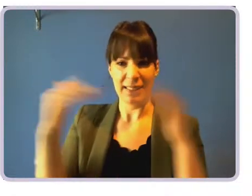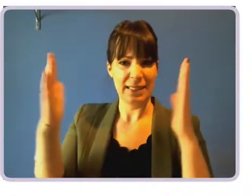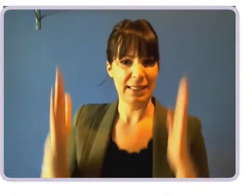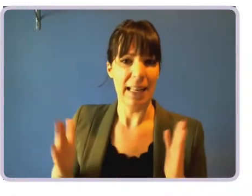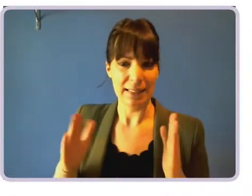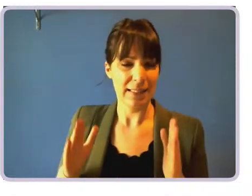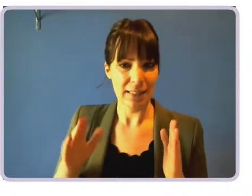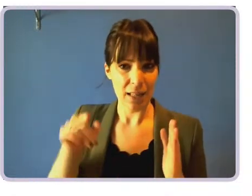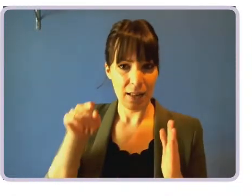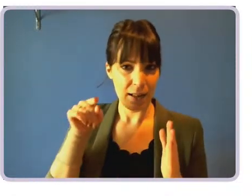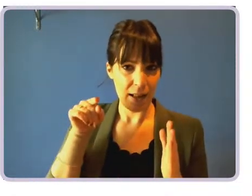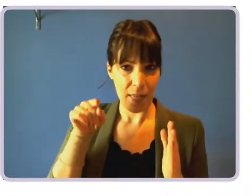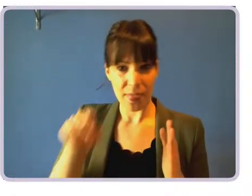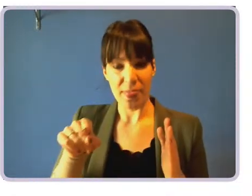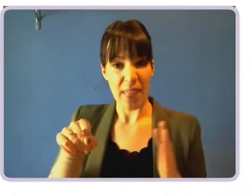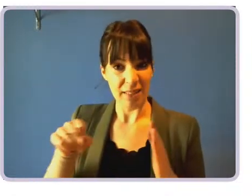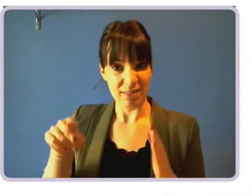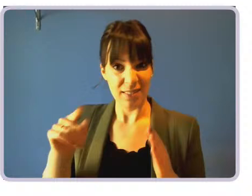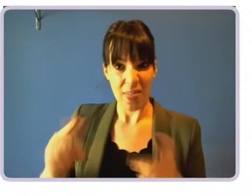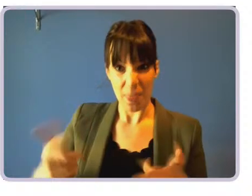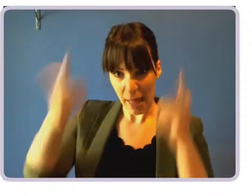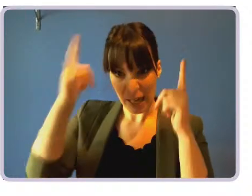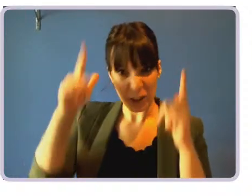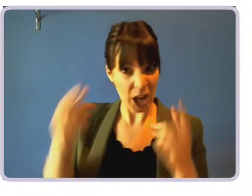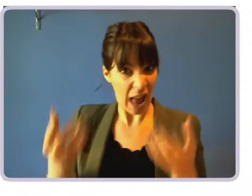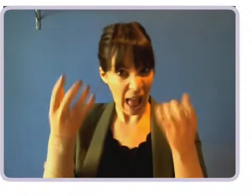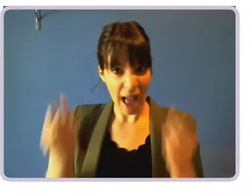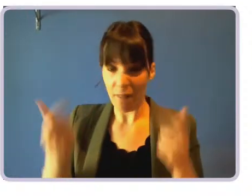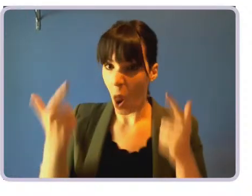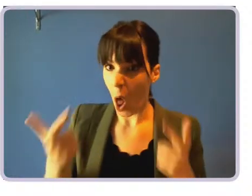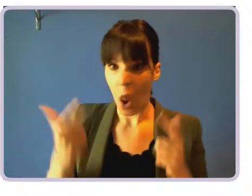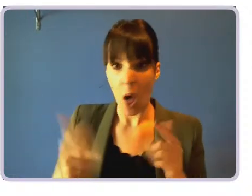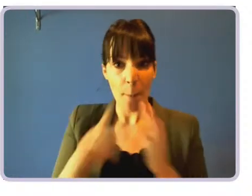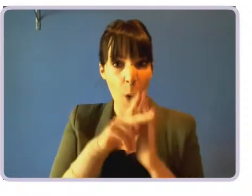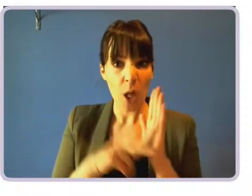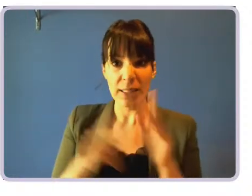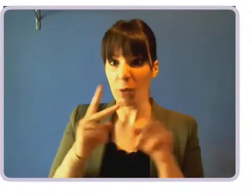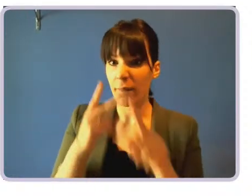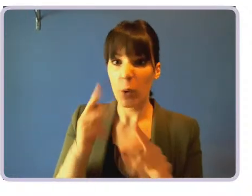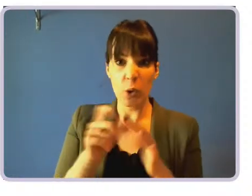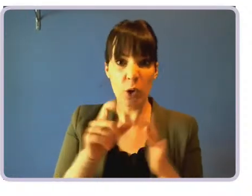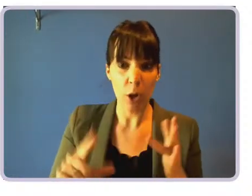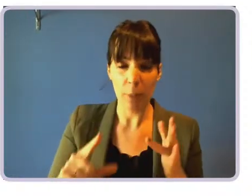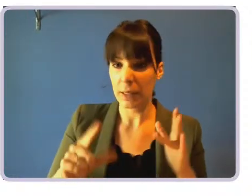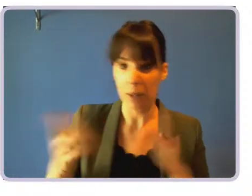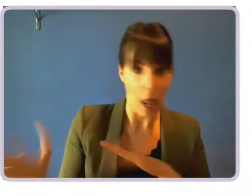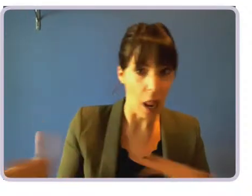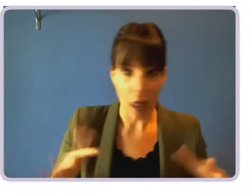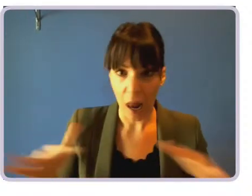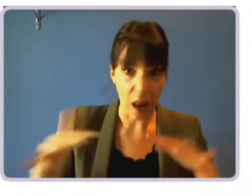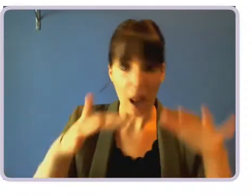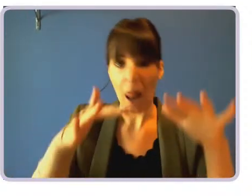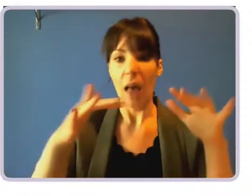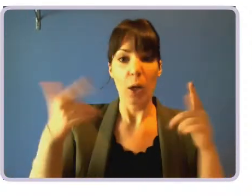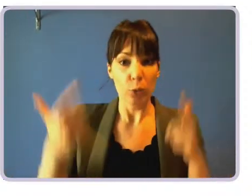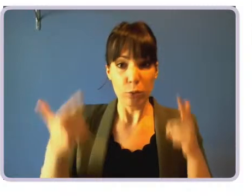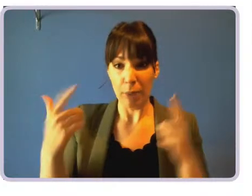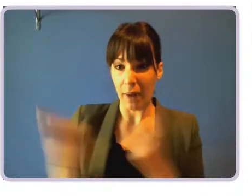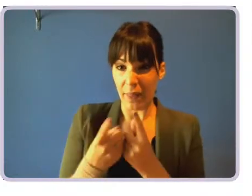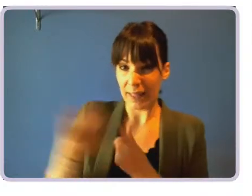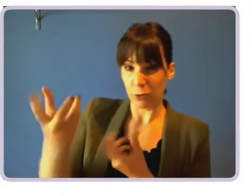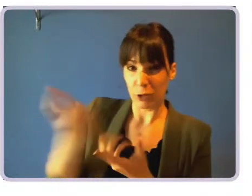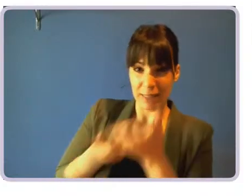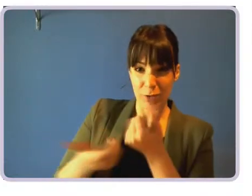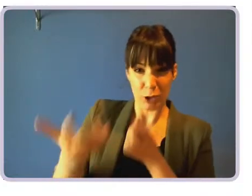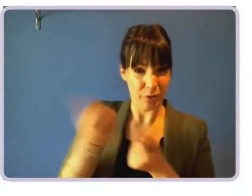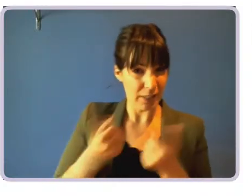and reports and policy review documents. So apart from a messy desk, what actually happened? Well, the